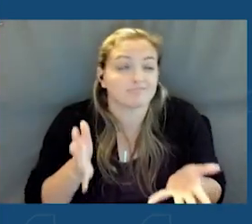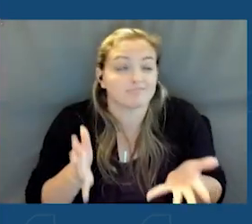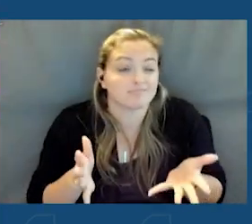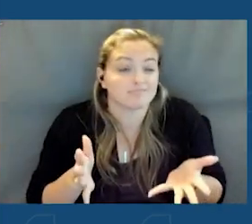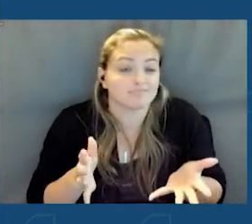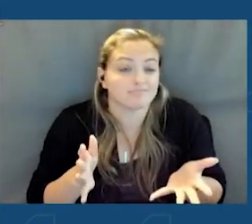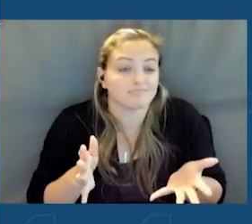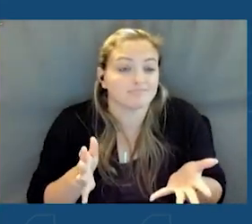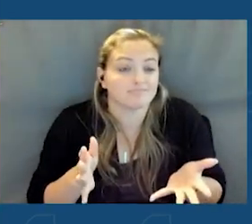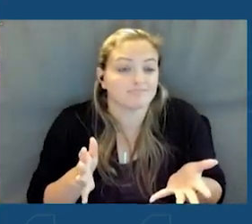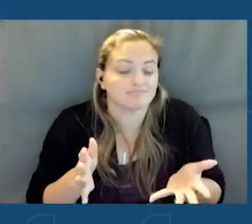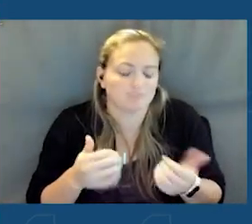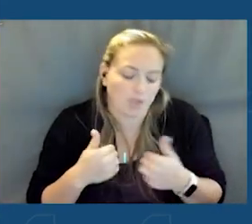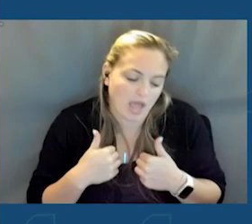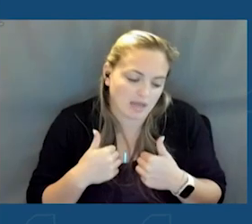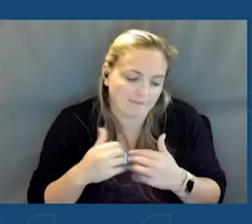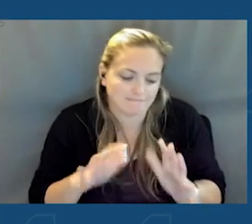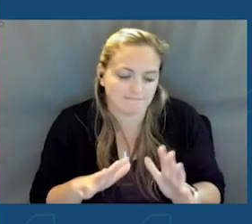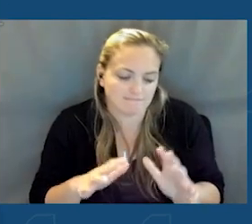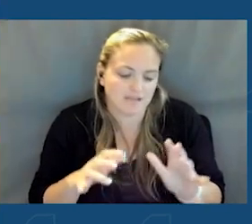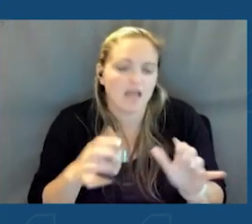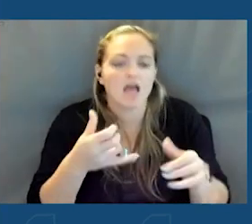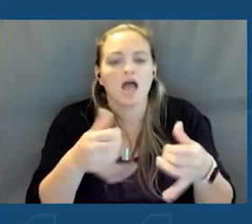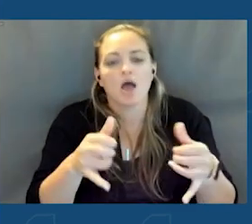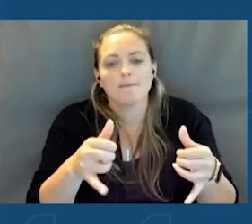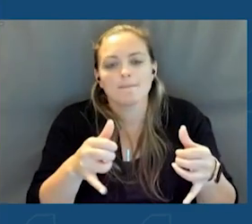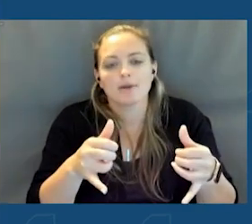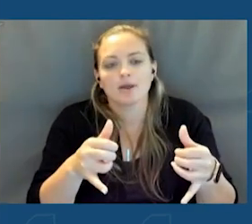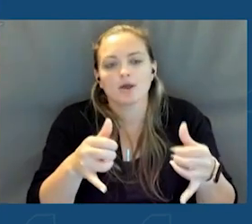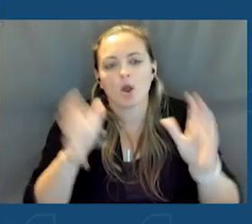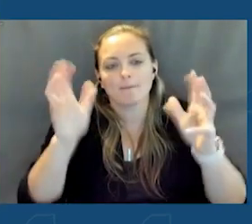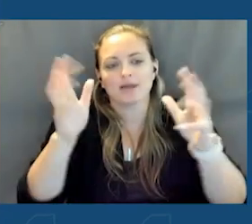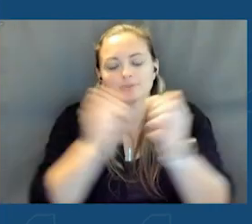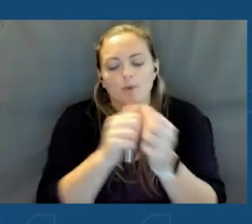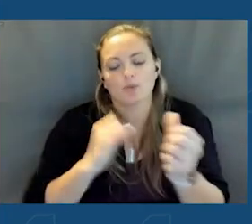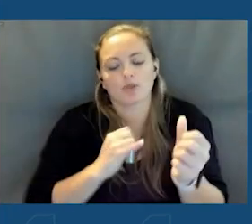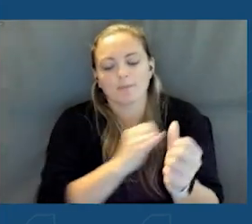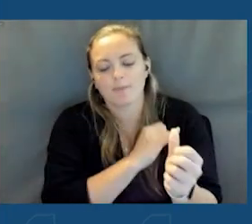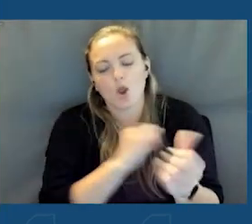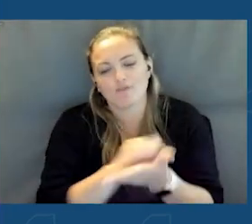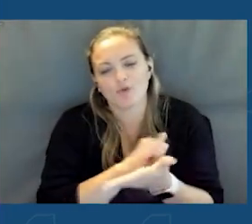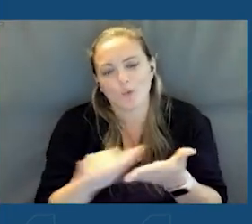Had a little playground basketball the other day with the mayor of New York.